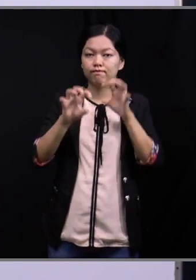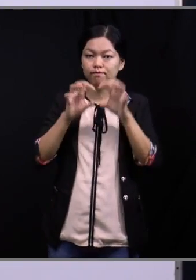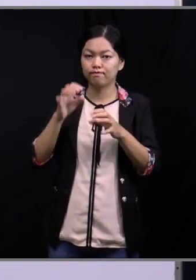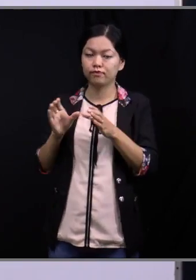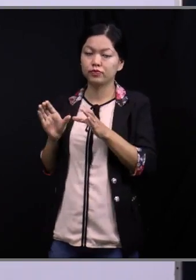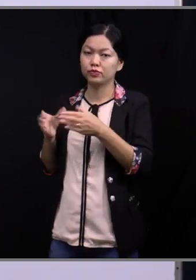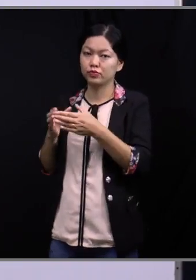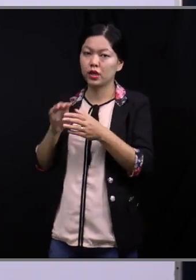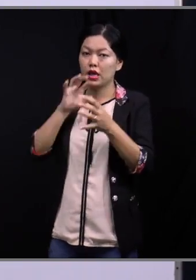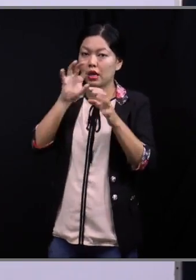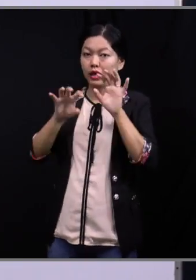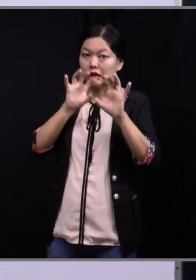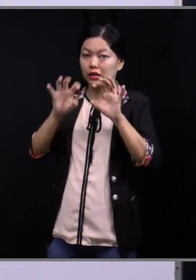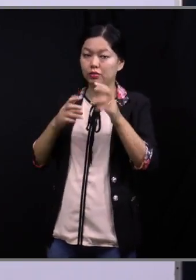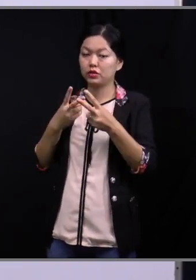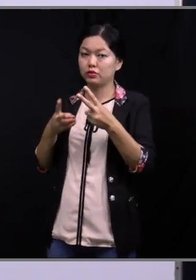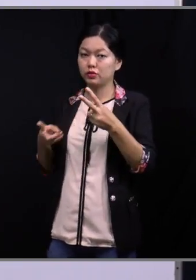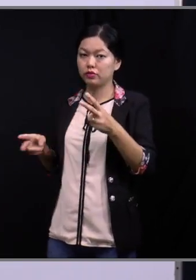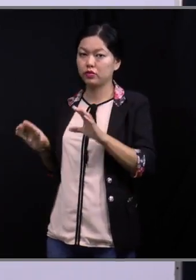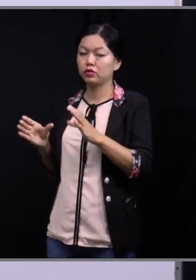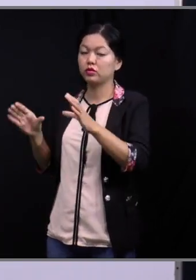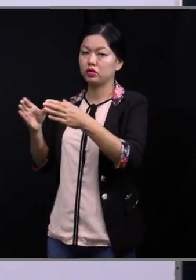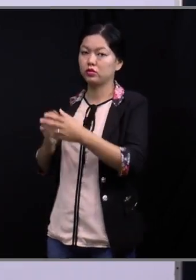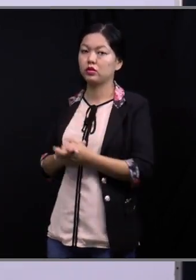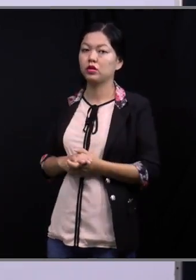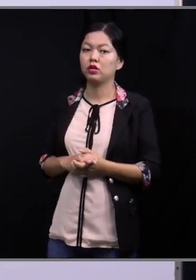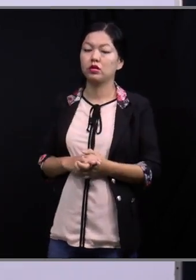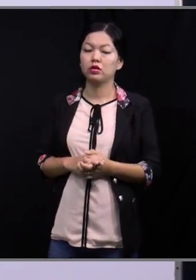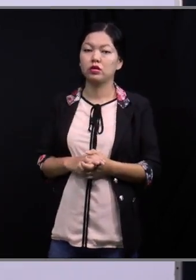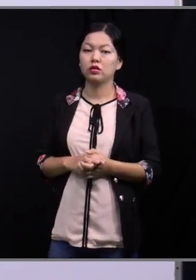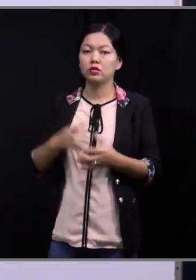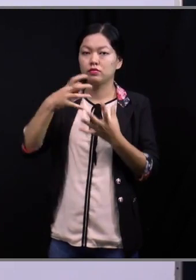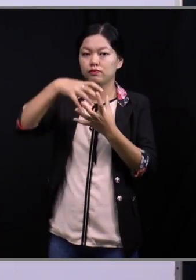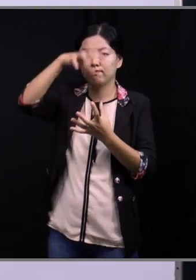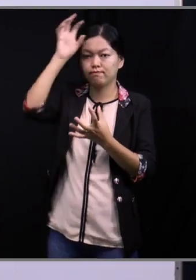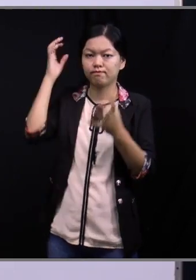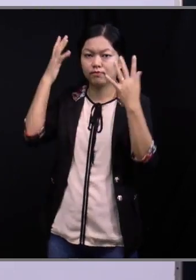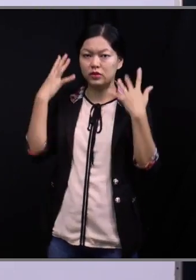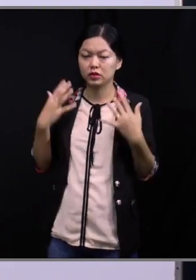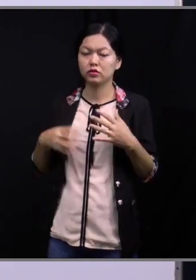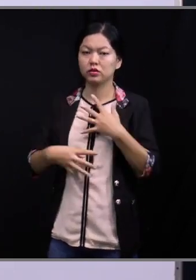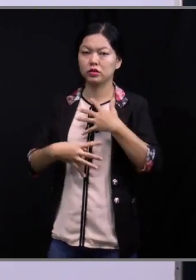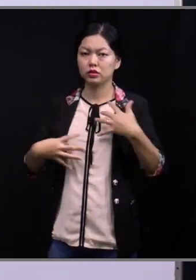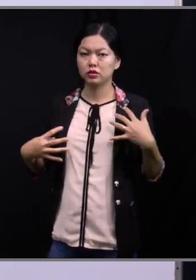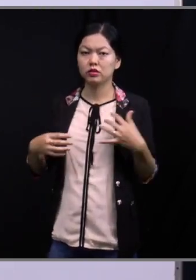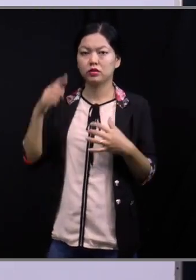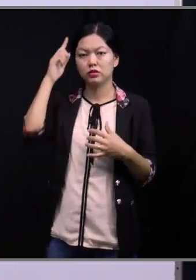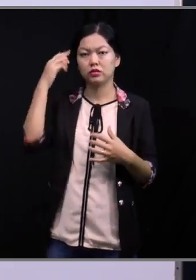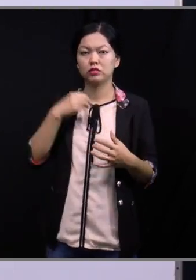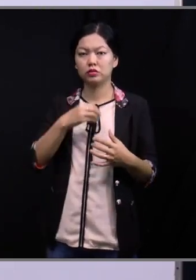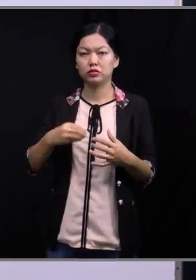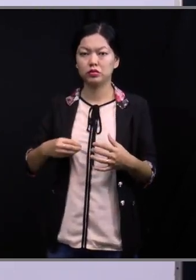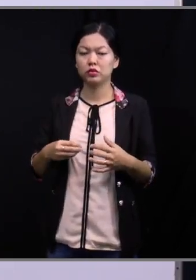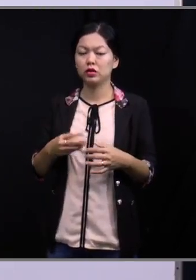Panthera, the genera Panthera, the tiger, lion, the leopard, they have many similar characters with the cats, the house